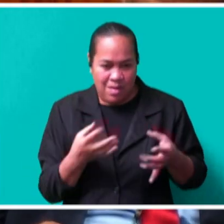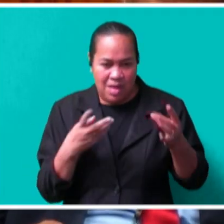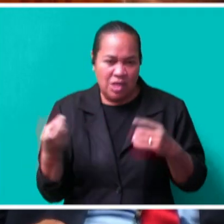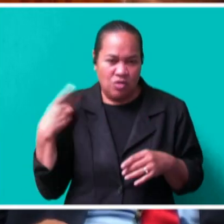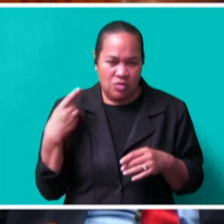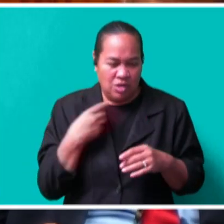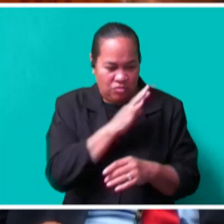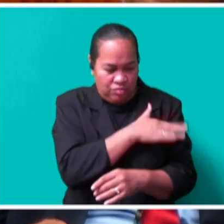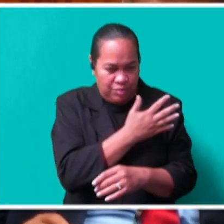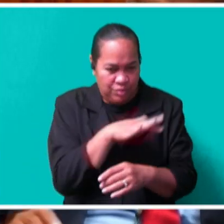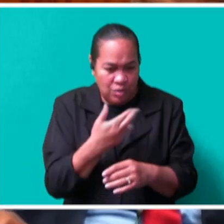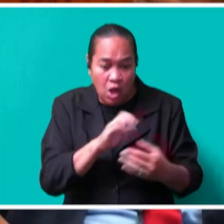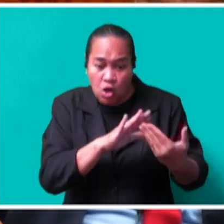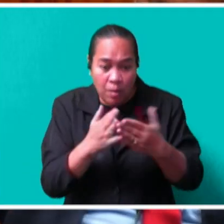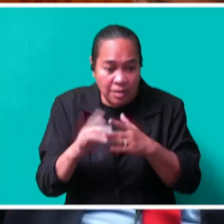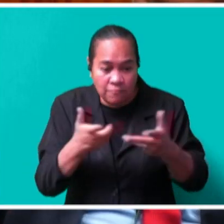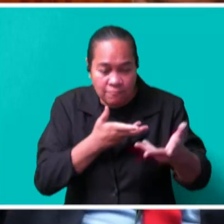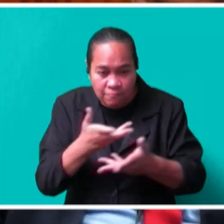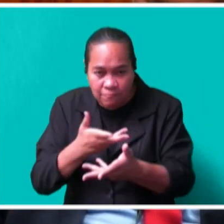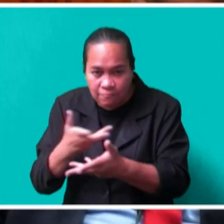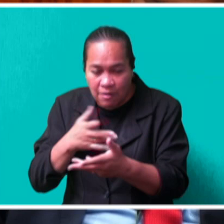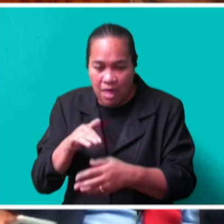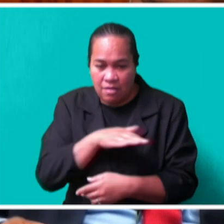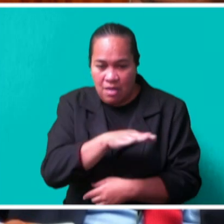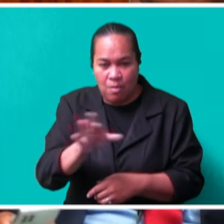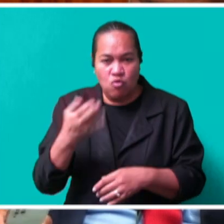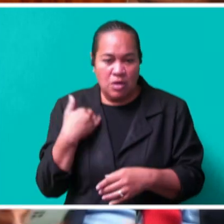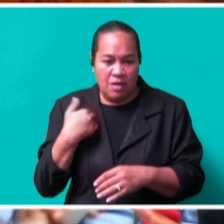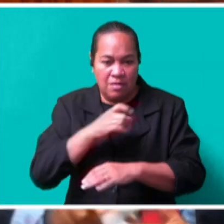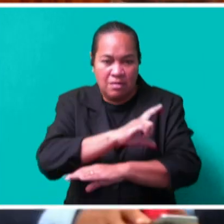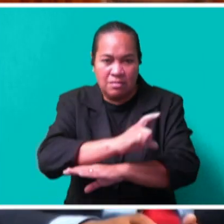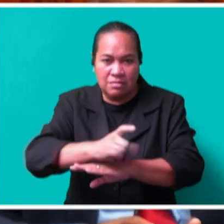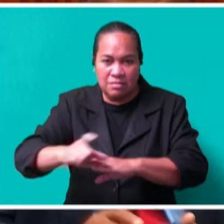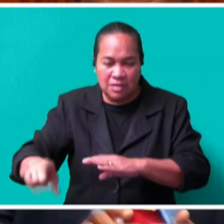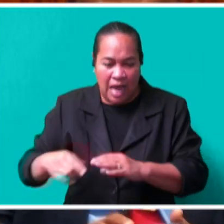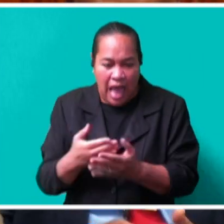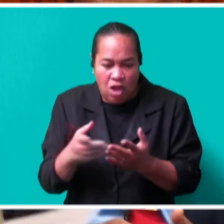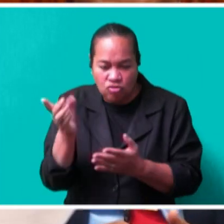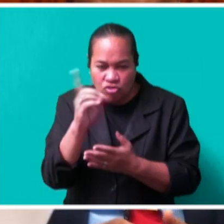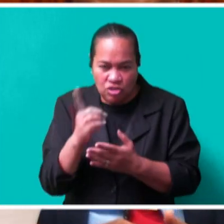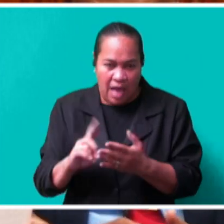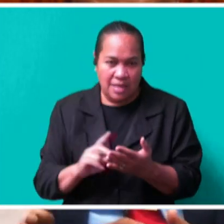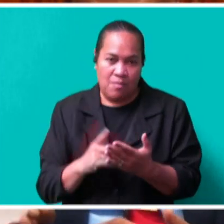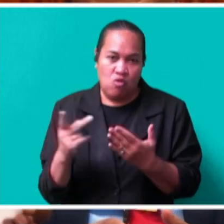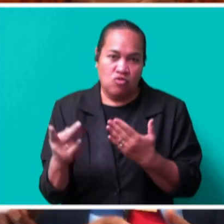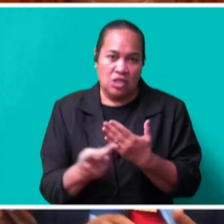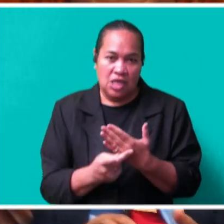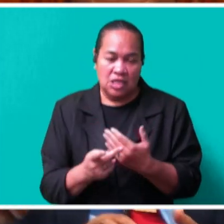the communities were thoroughly consulted and involved in planning, preparation, and design of the project.